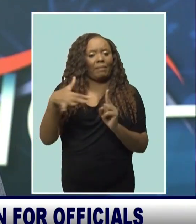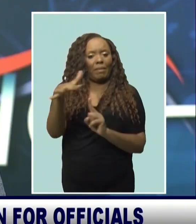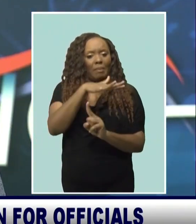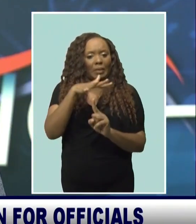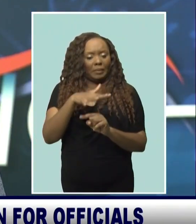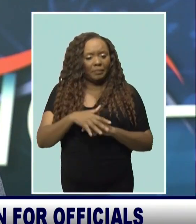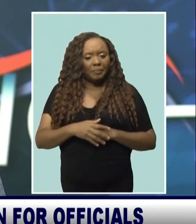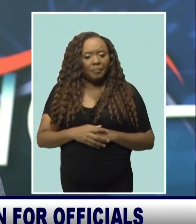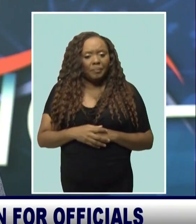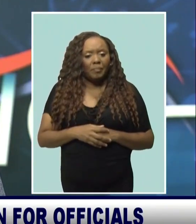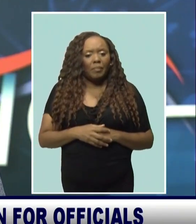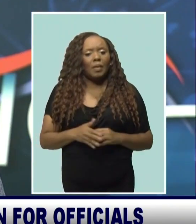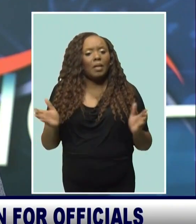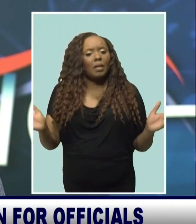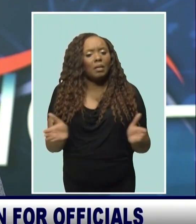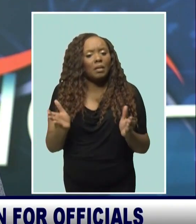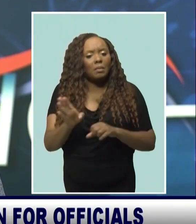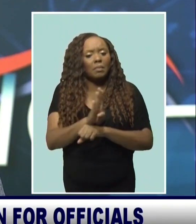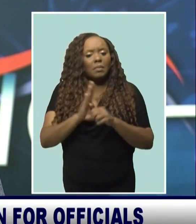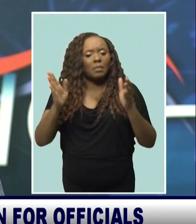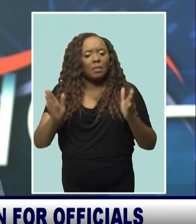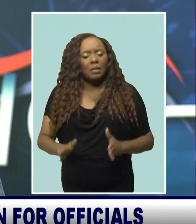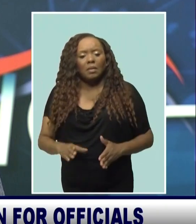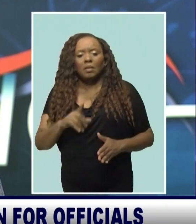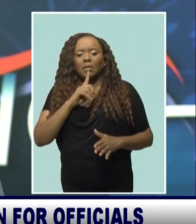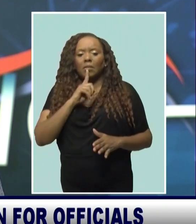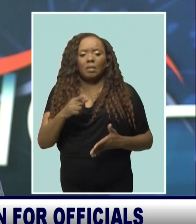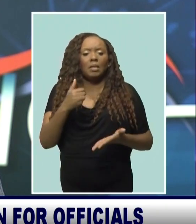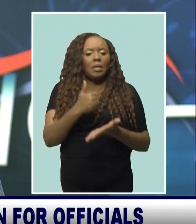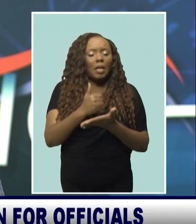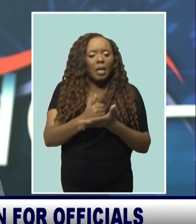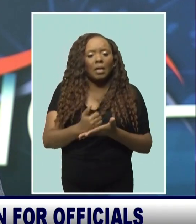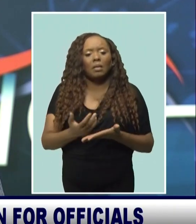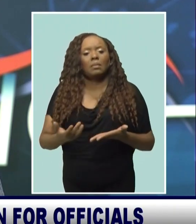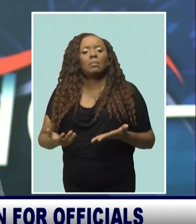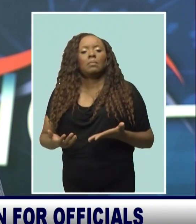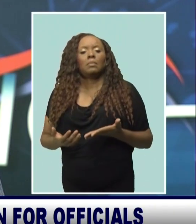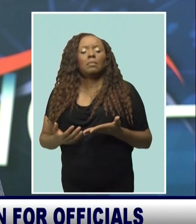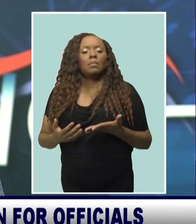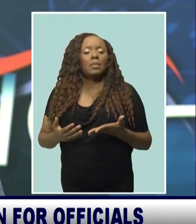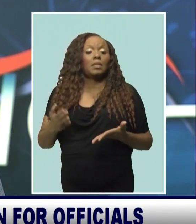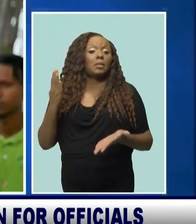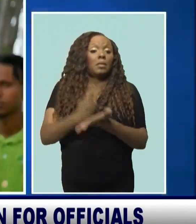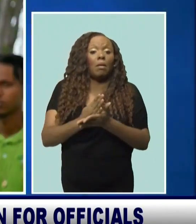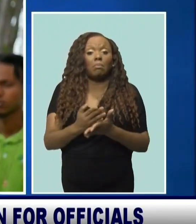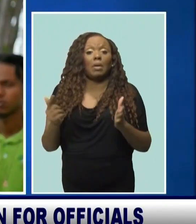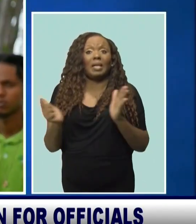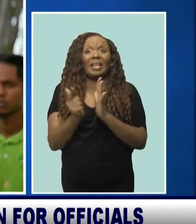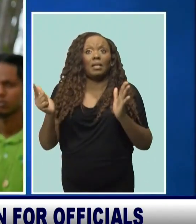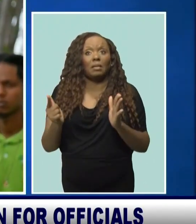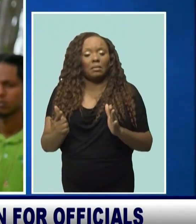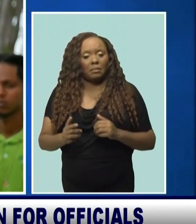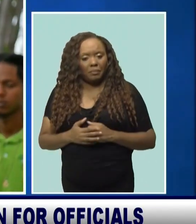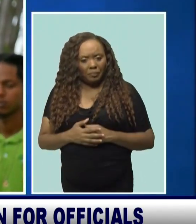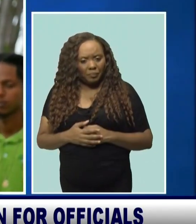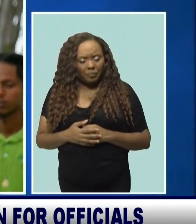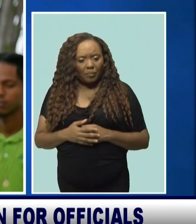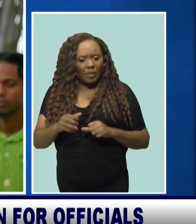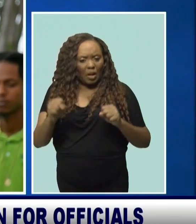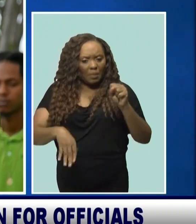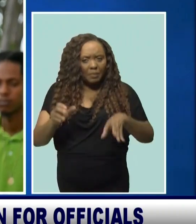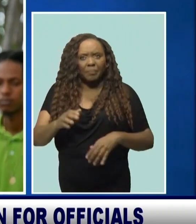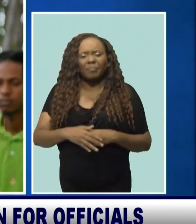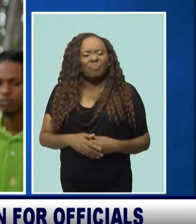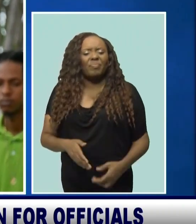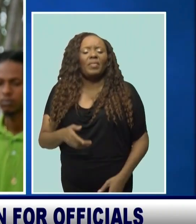Additionally, Minister Ford urges Barbadians to do their part to combat illegal dumping. Instead of taking up their cell phones and record